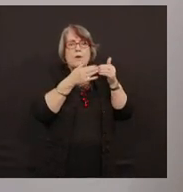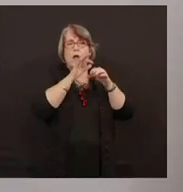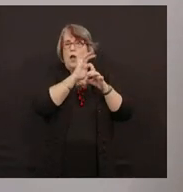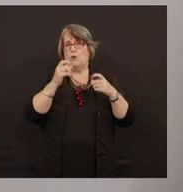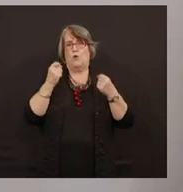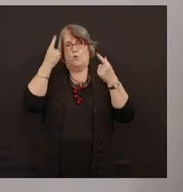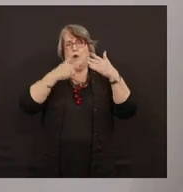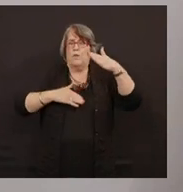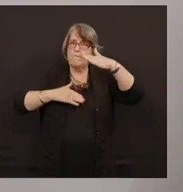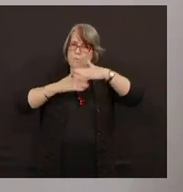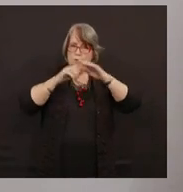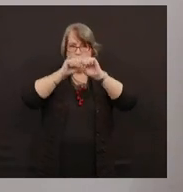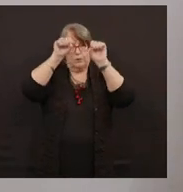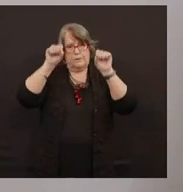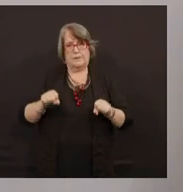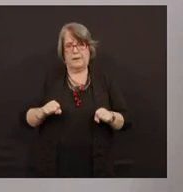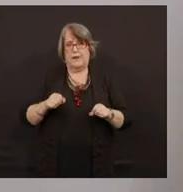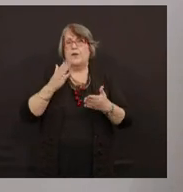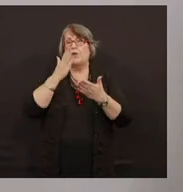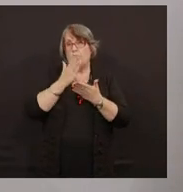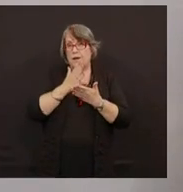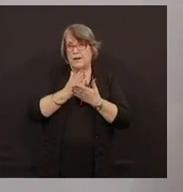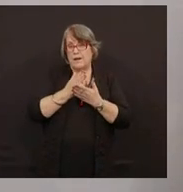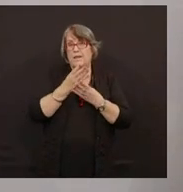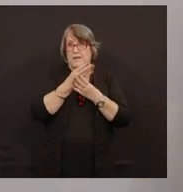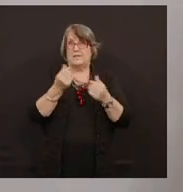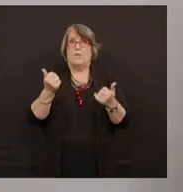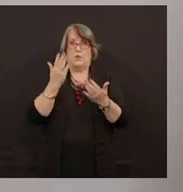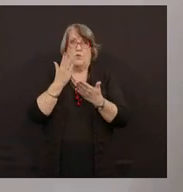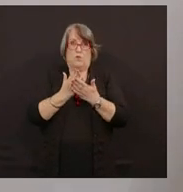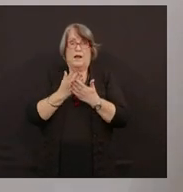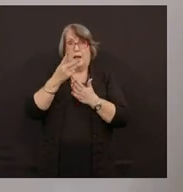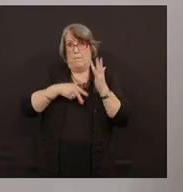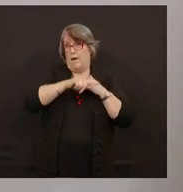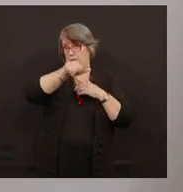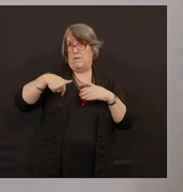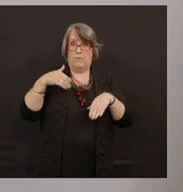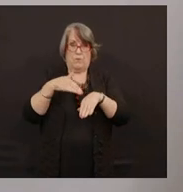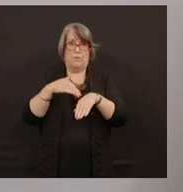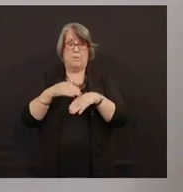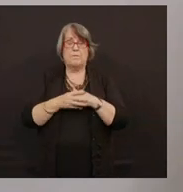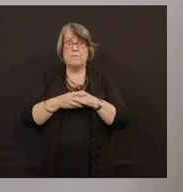fundamental nature of systems is something that is really part of our problem.